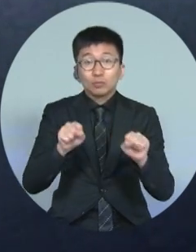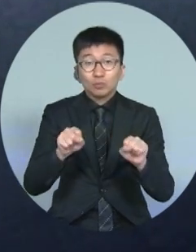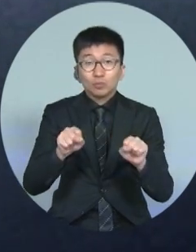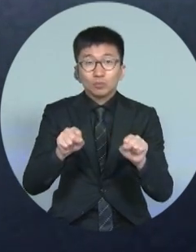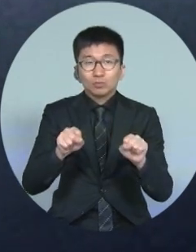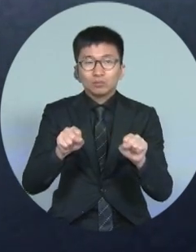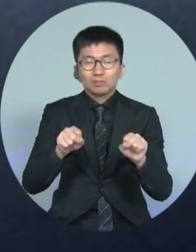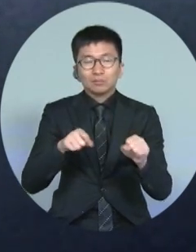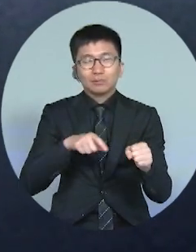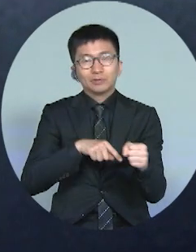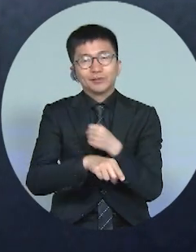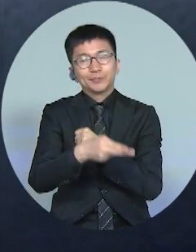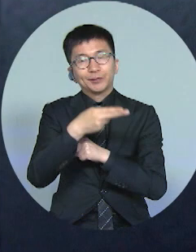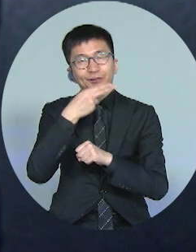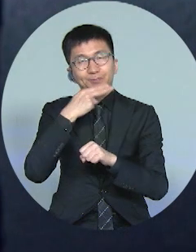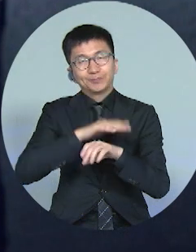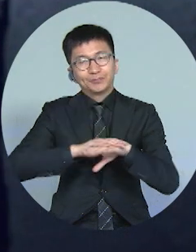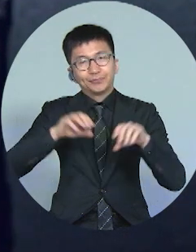Now,